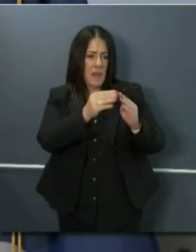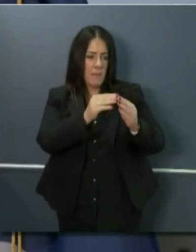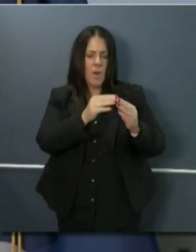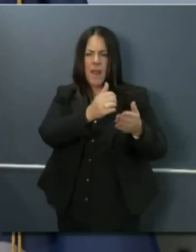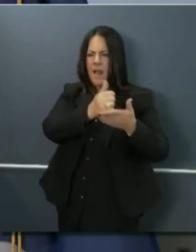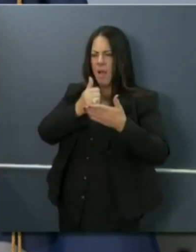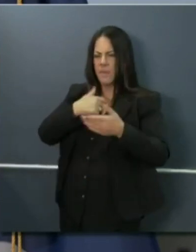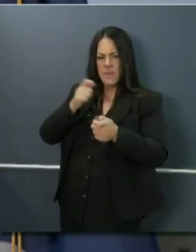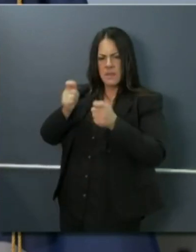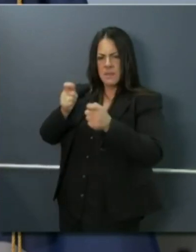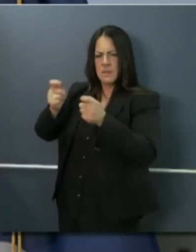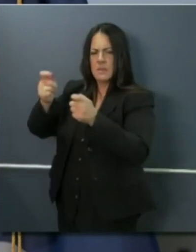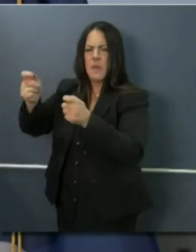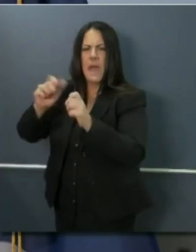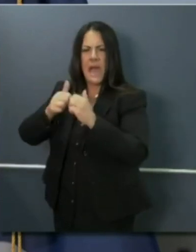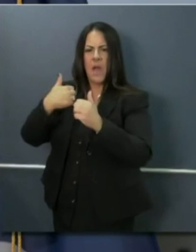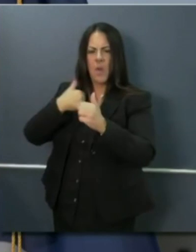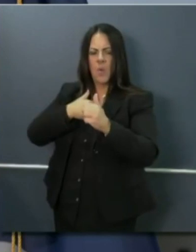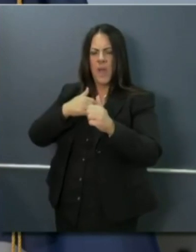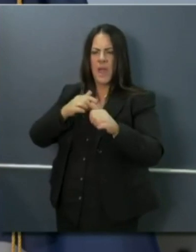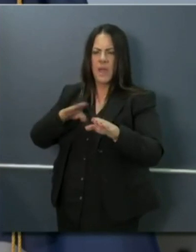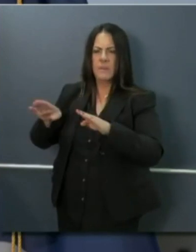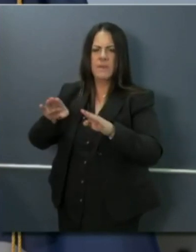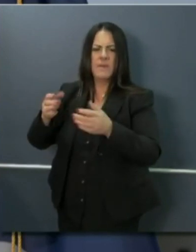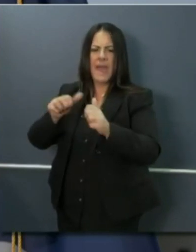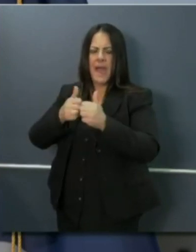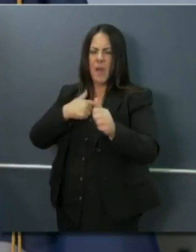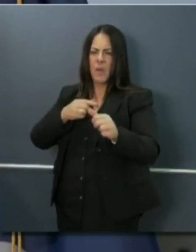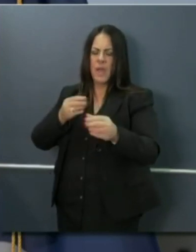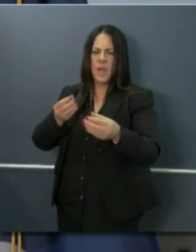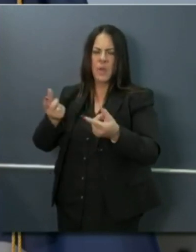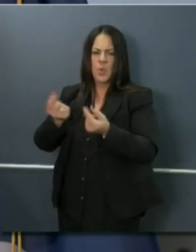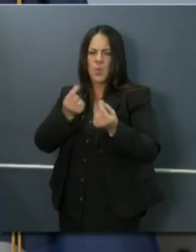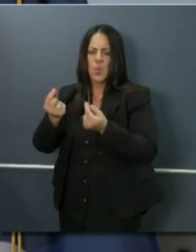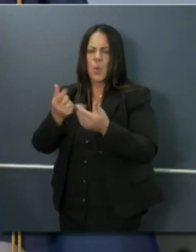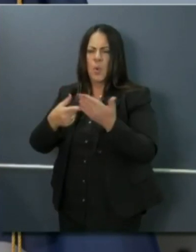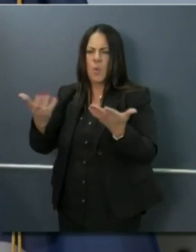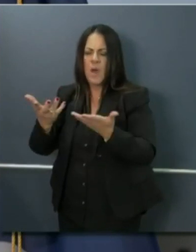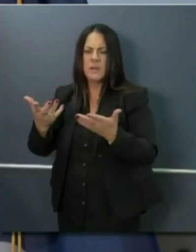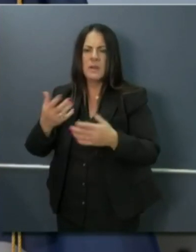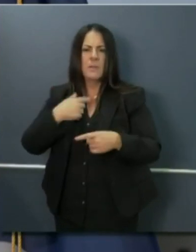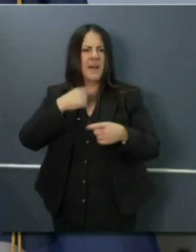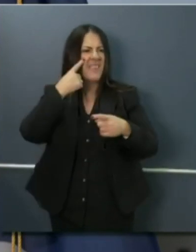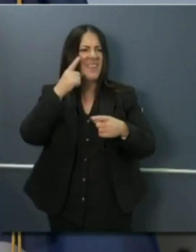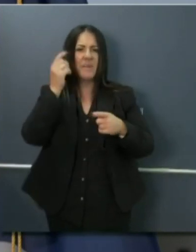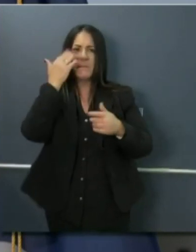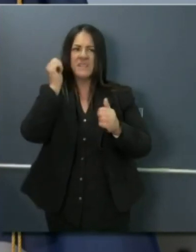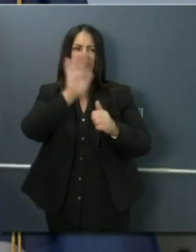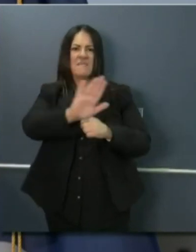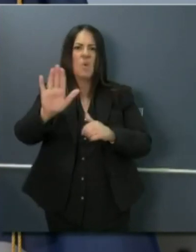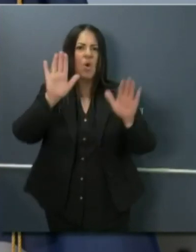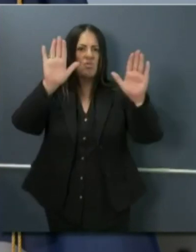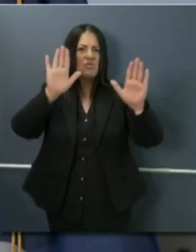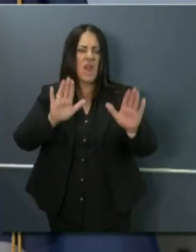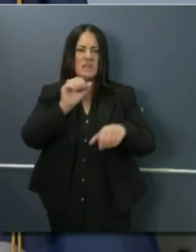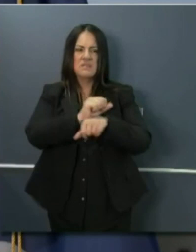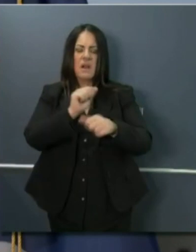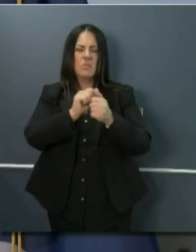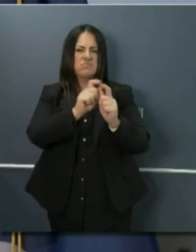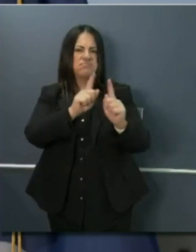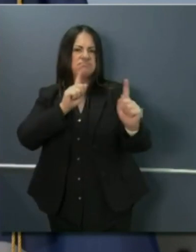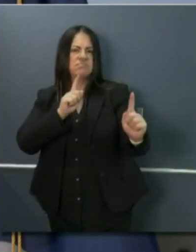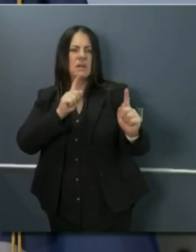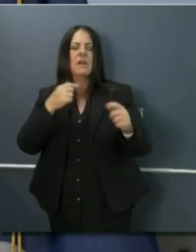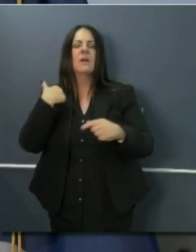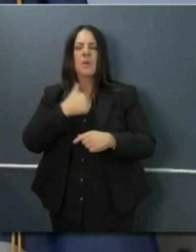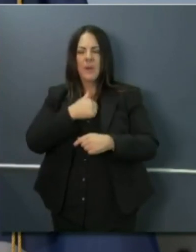model, and we hope, because of our great performance here in California with physical distancing, that we will continue to tell positive